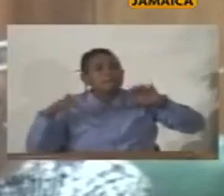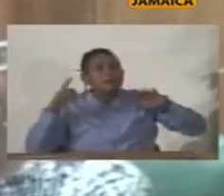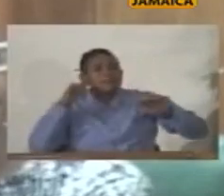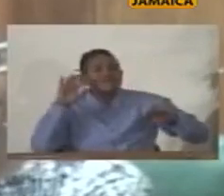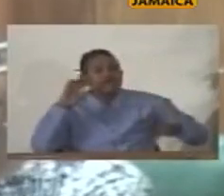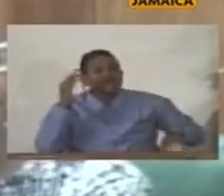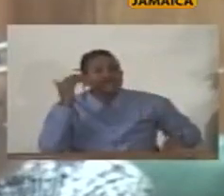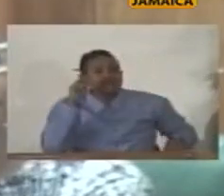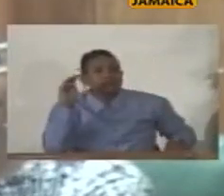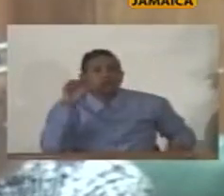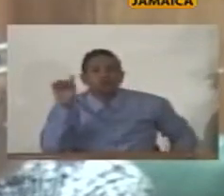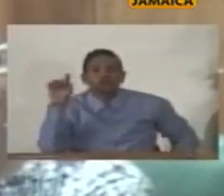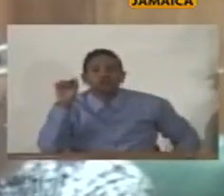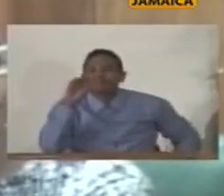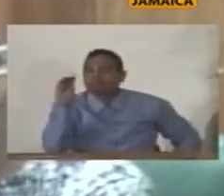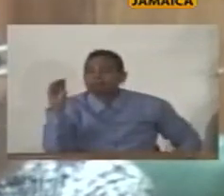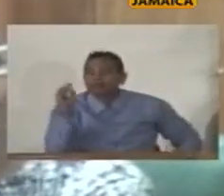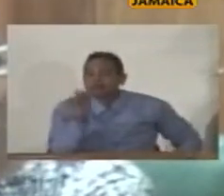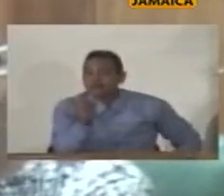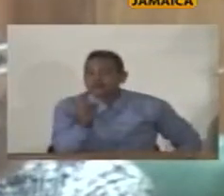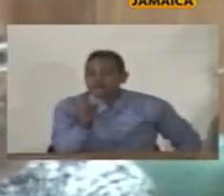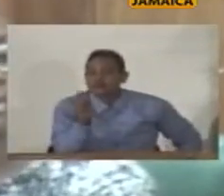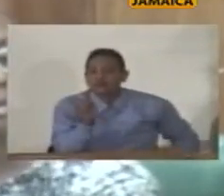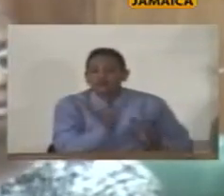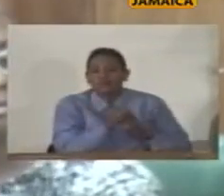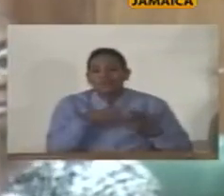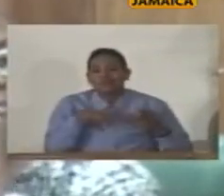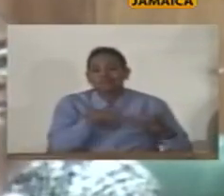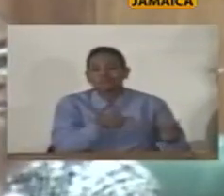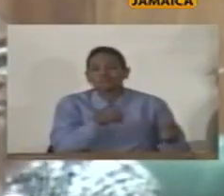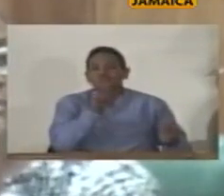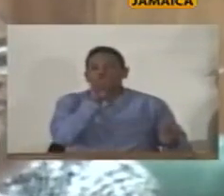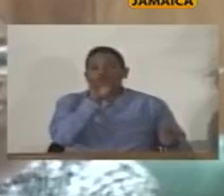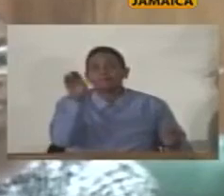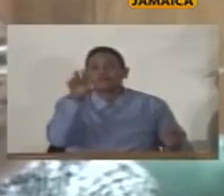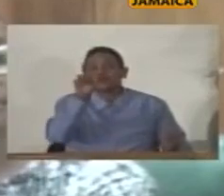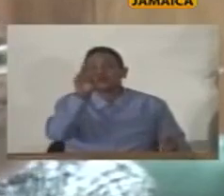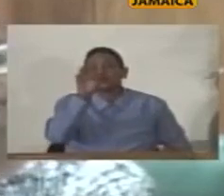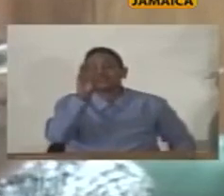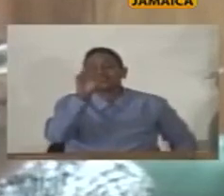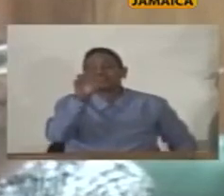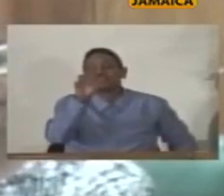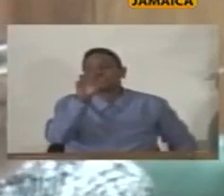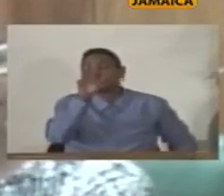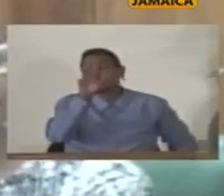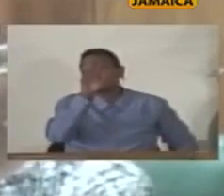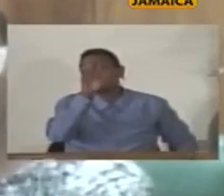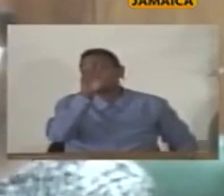to 20 million, with an expenditure of 1,263